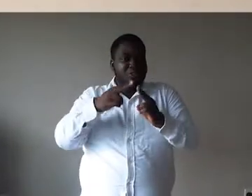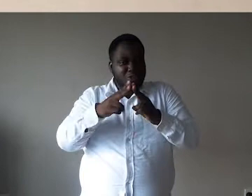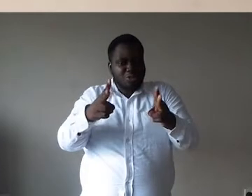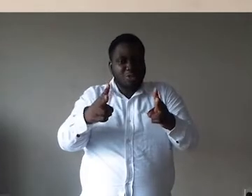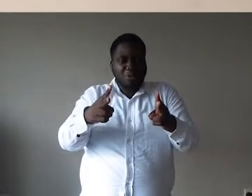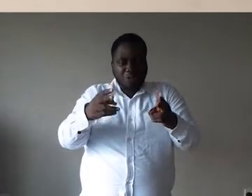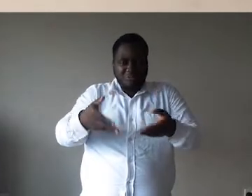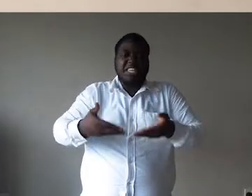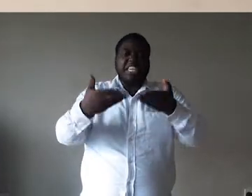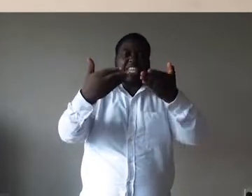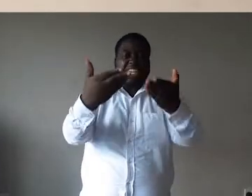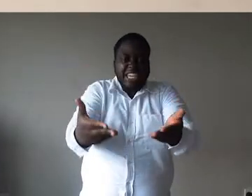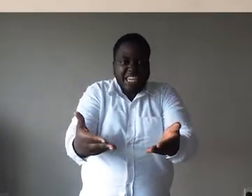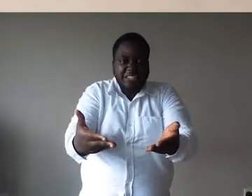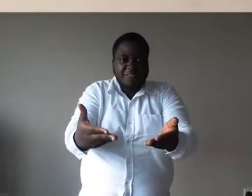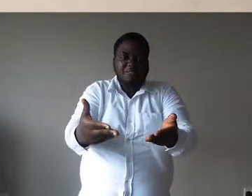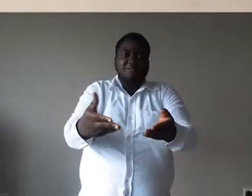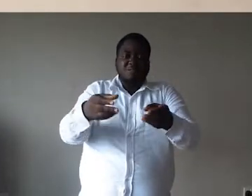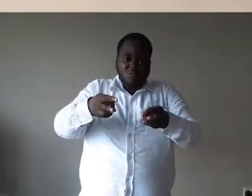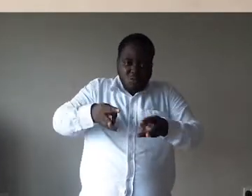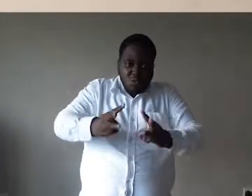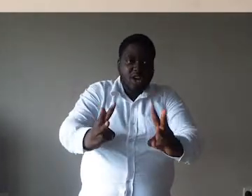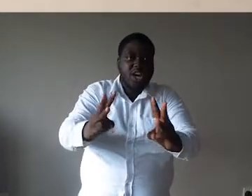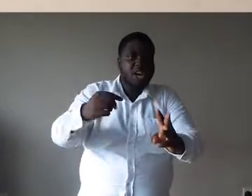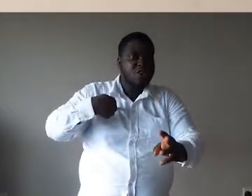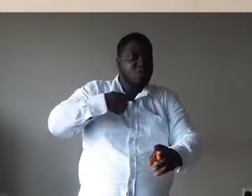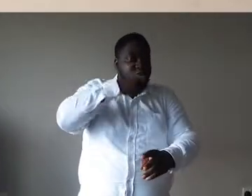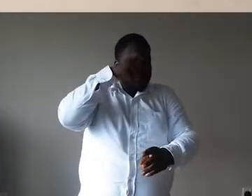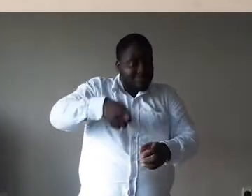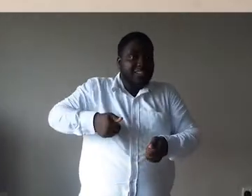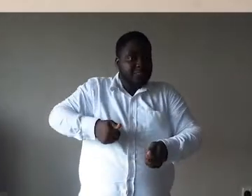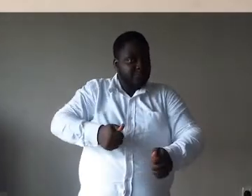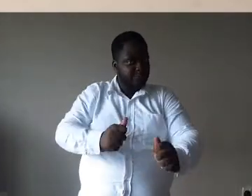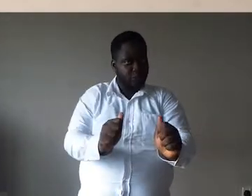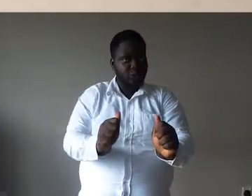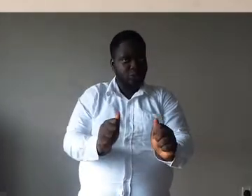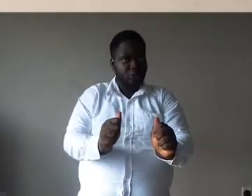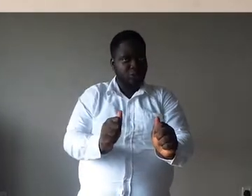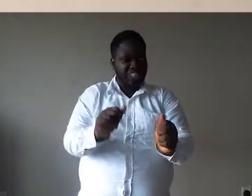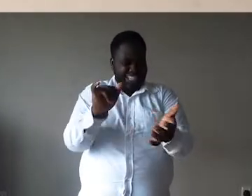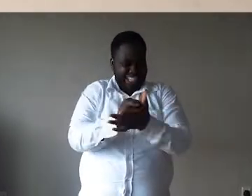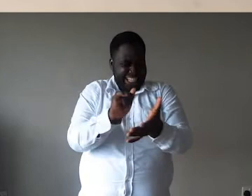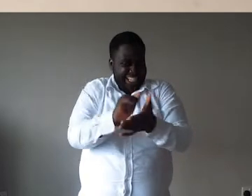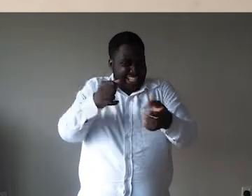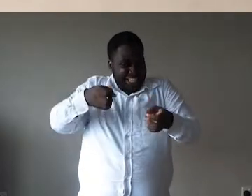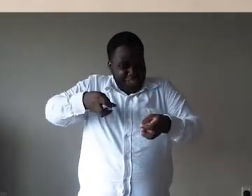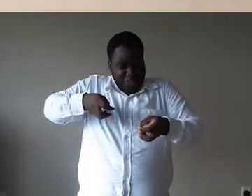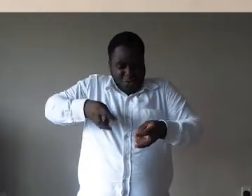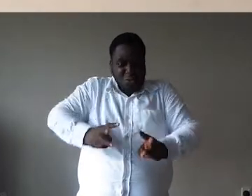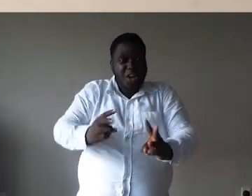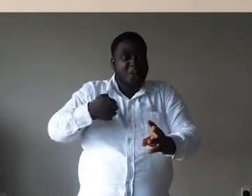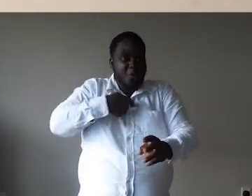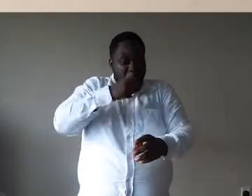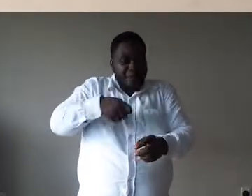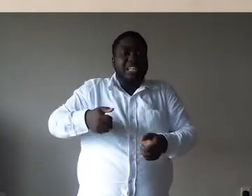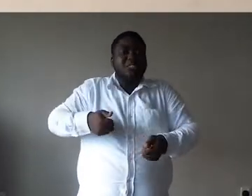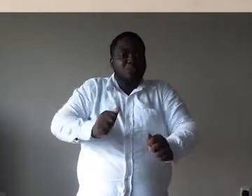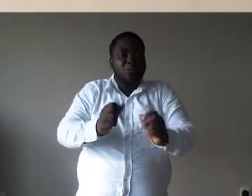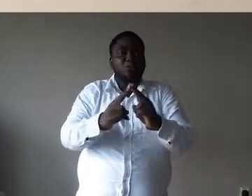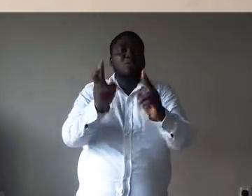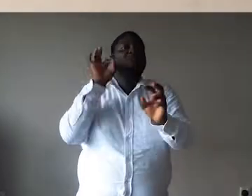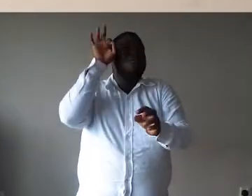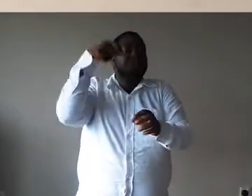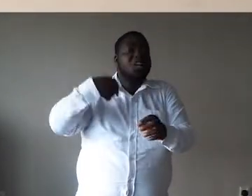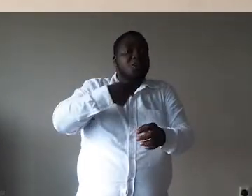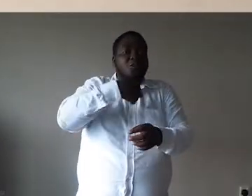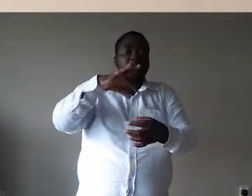pattern, because we have left, has caused a lot of confusion in our world today. And we ask ourselves this question: if God is not the author